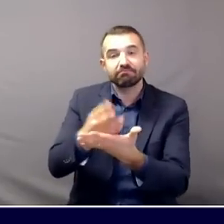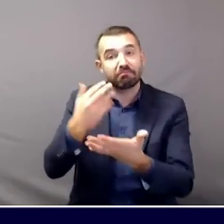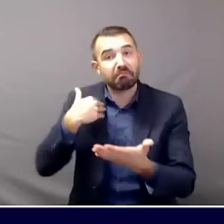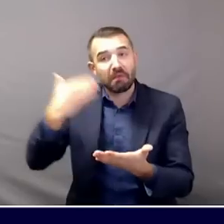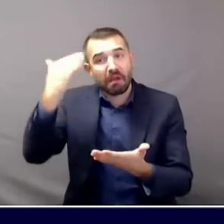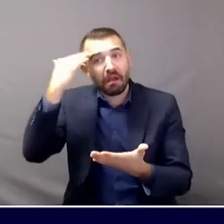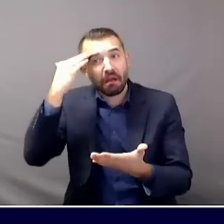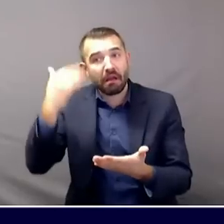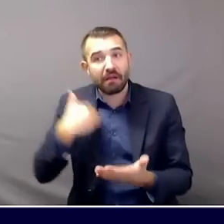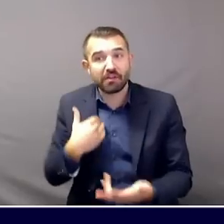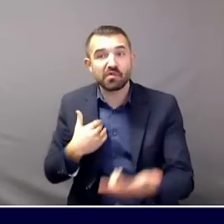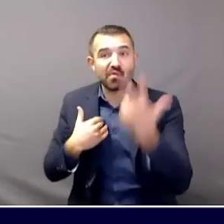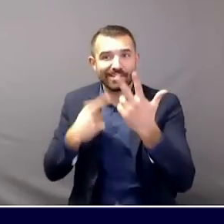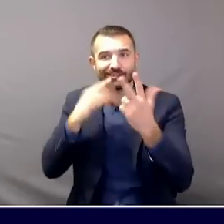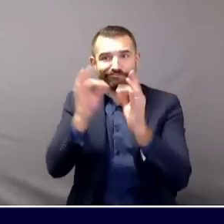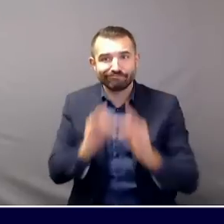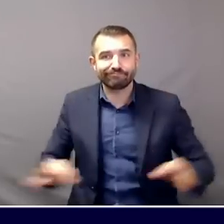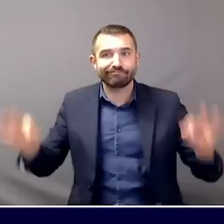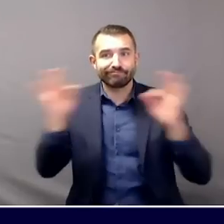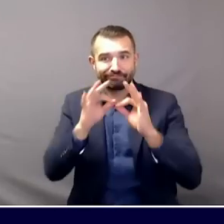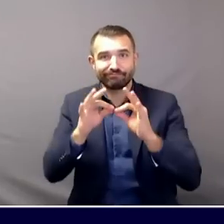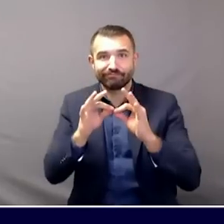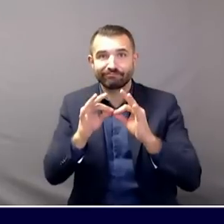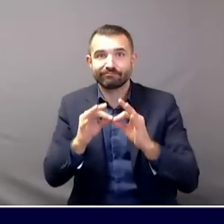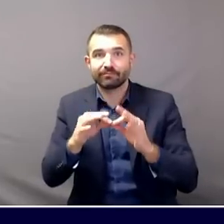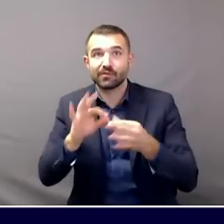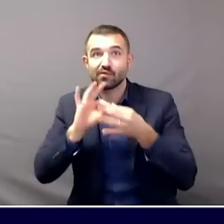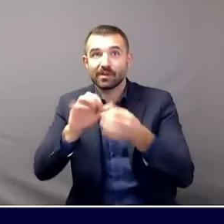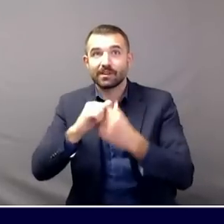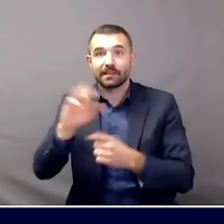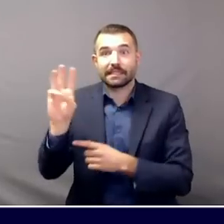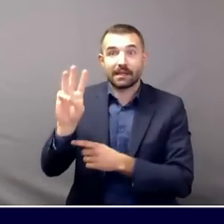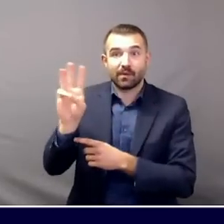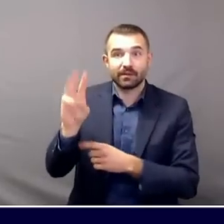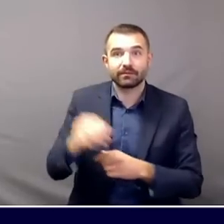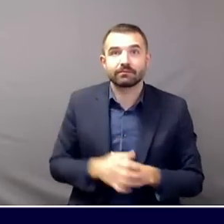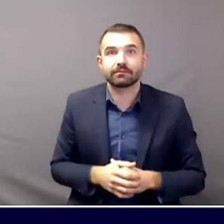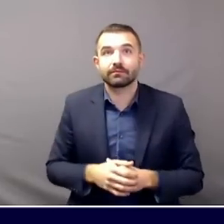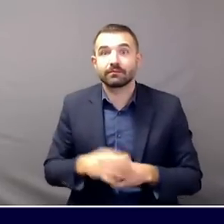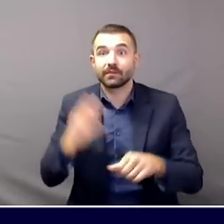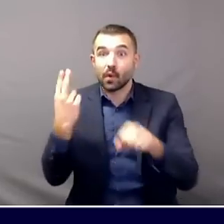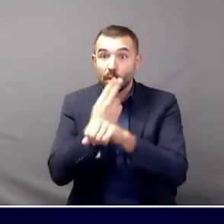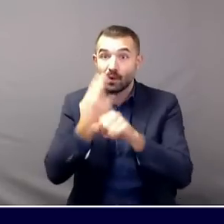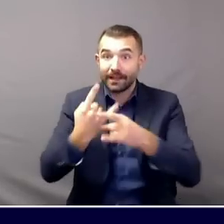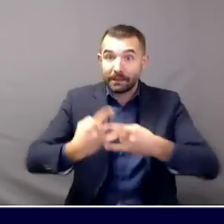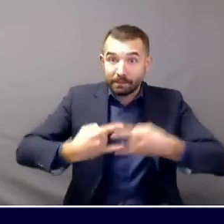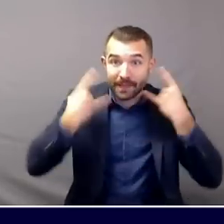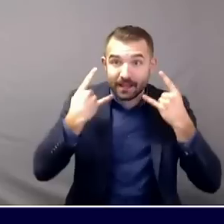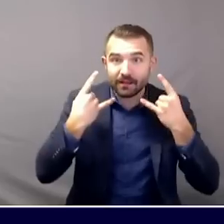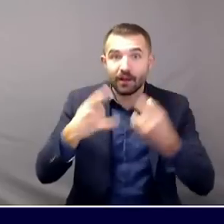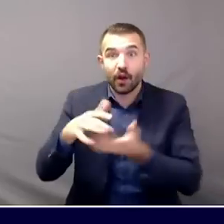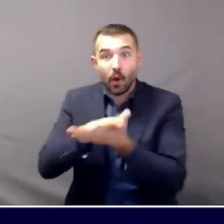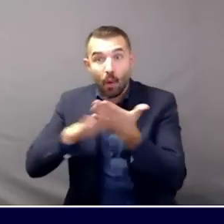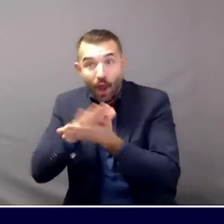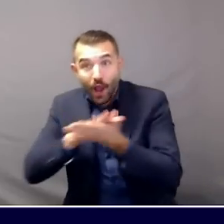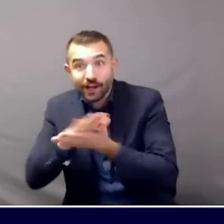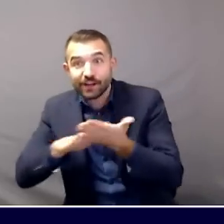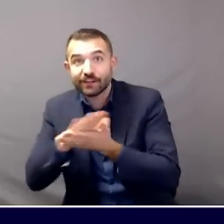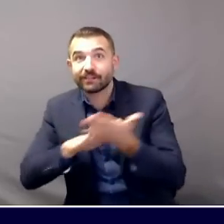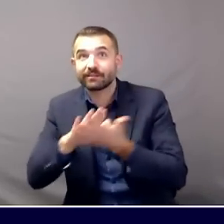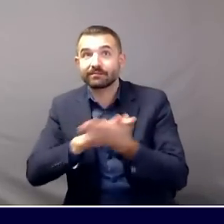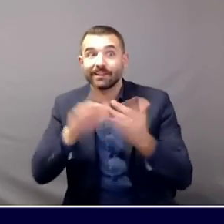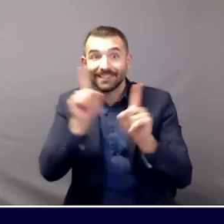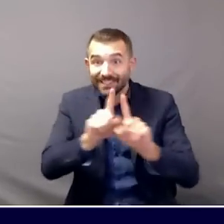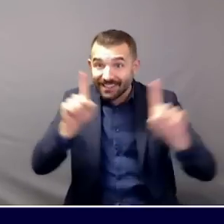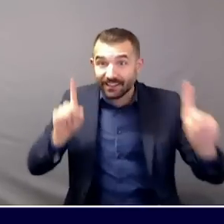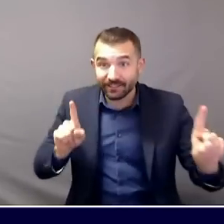outdoors, washing our hands frequently, watching our distance, staying 6 feet apart. These are all proven ways to lower the